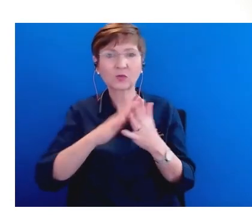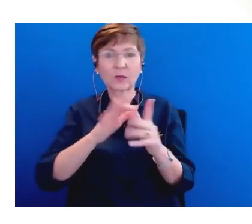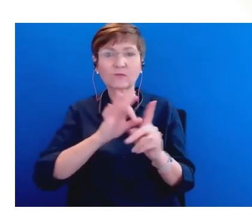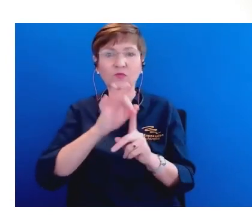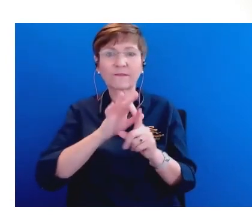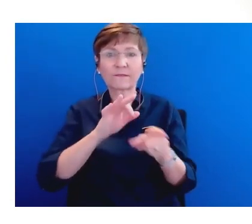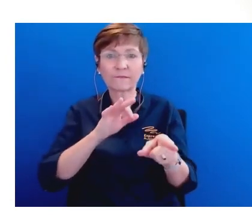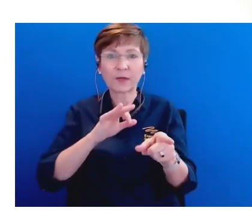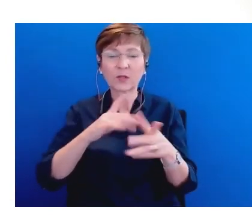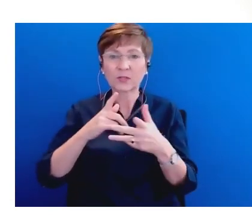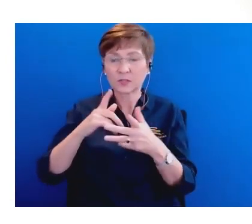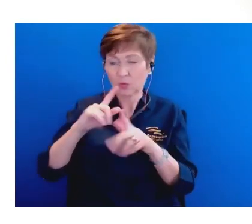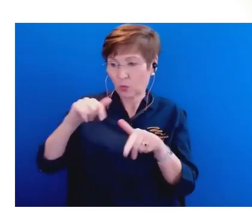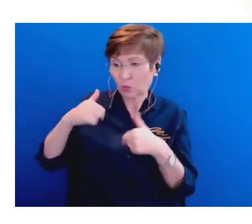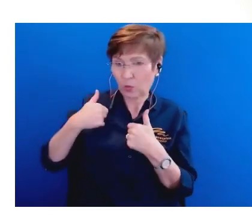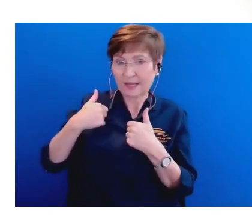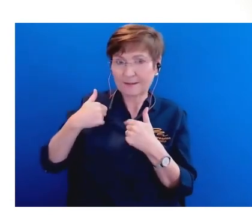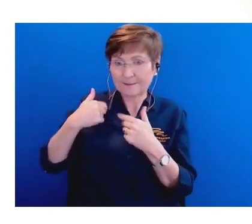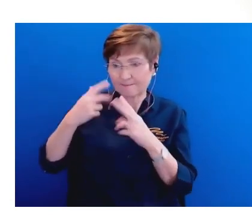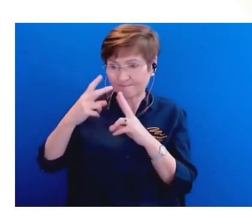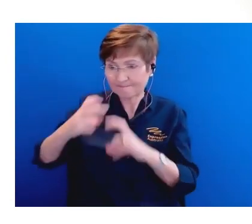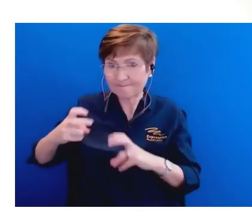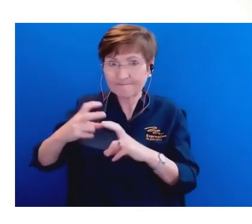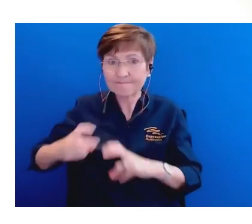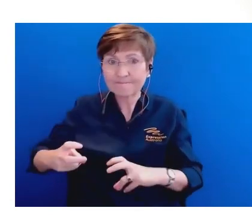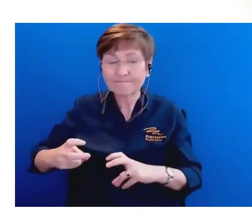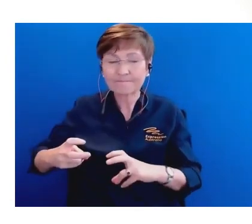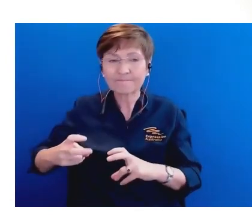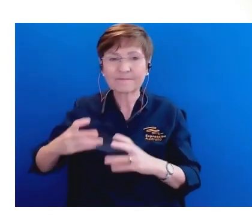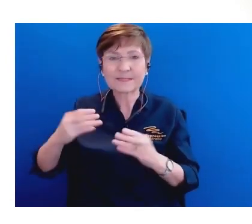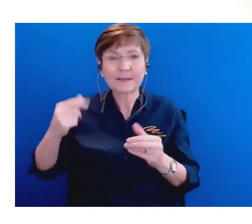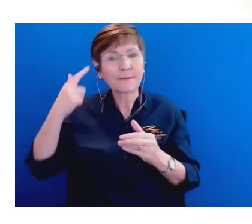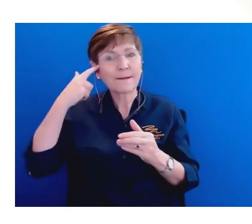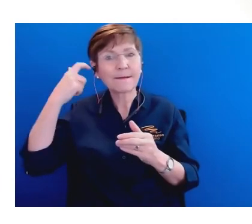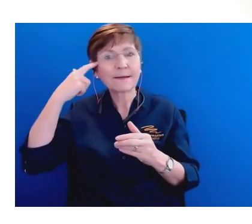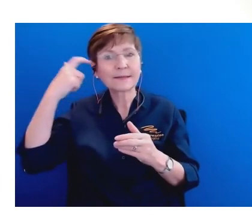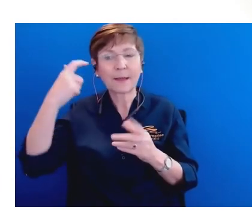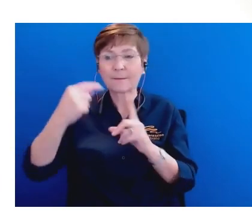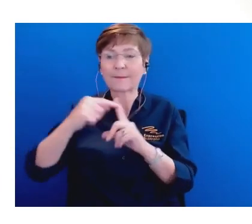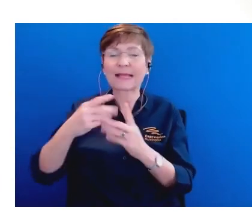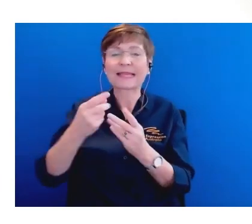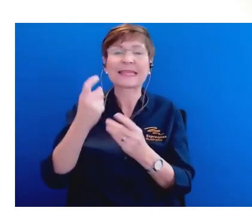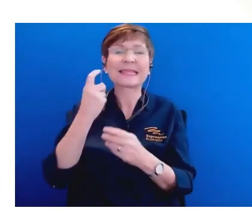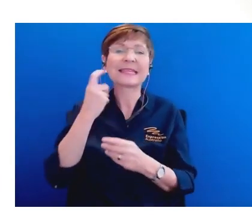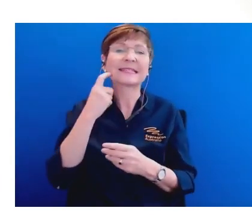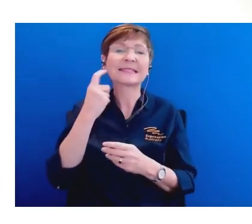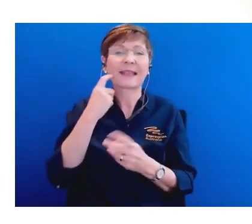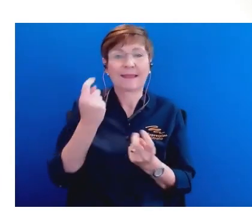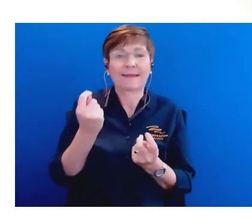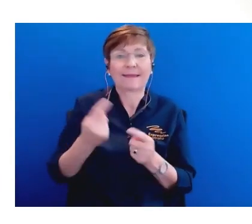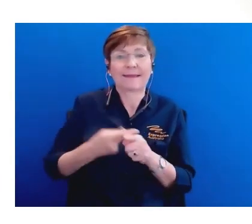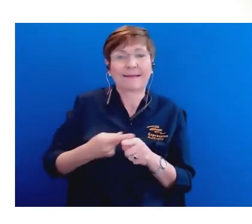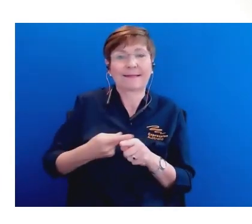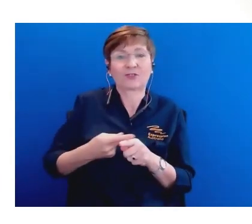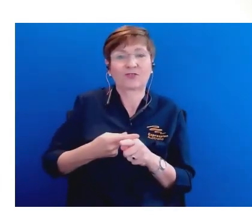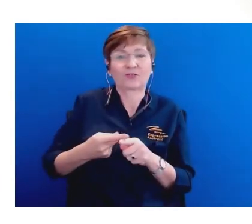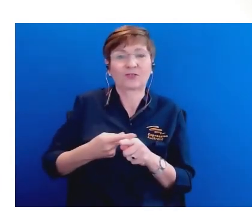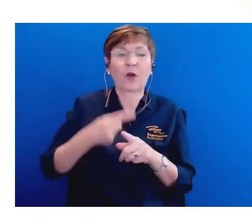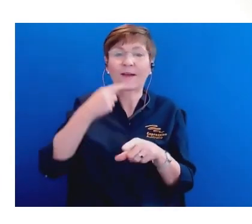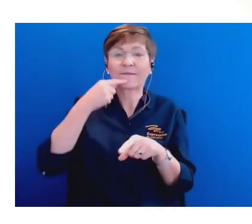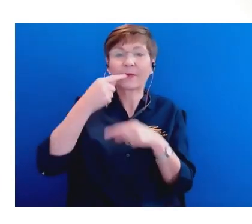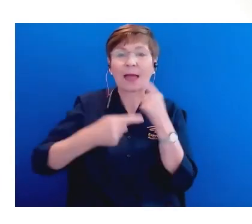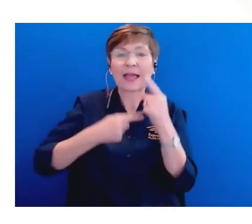guidance on process and practice changes, as well as some sample easy English templates of customer information and of